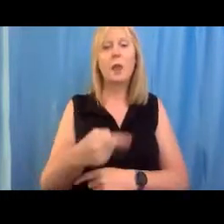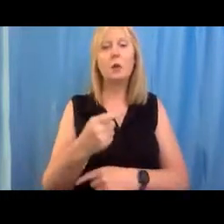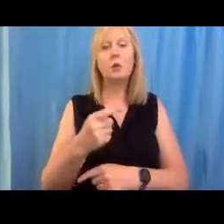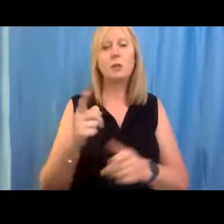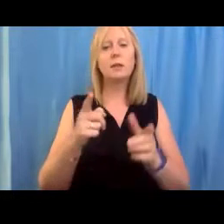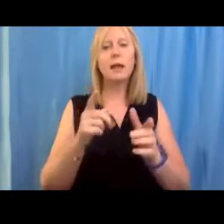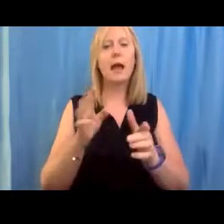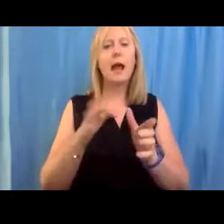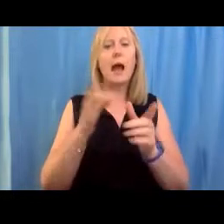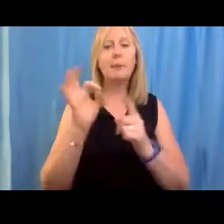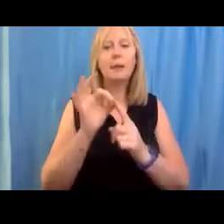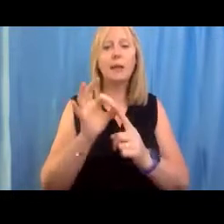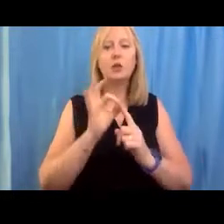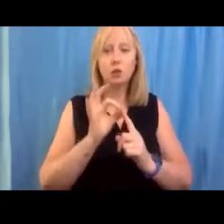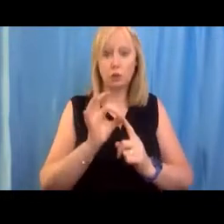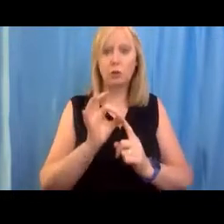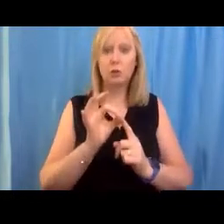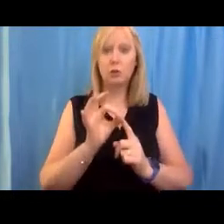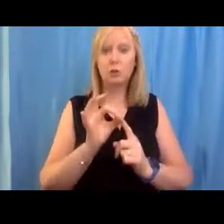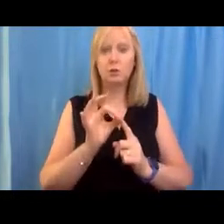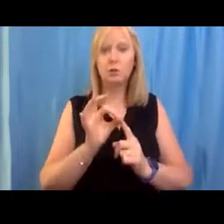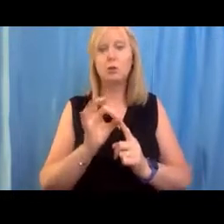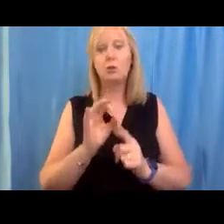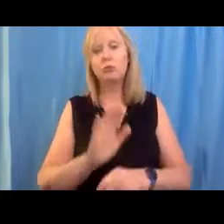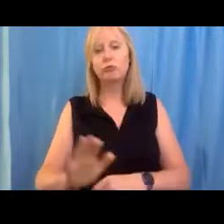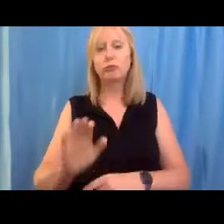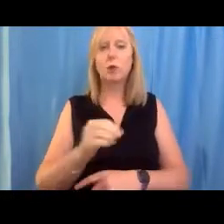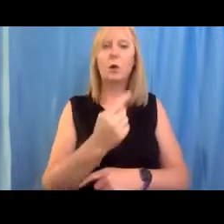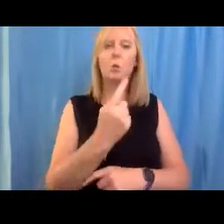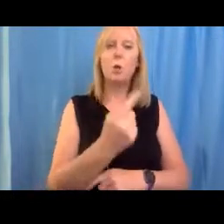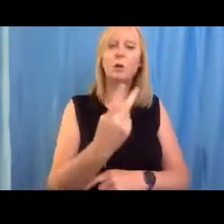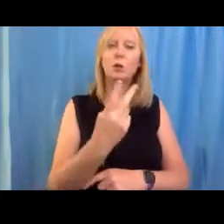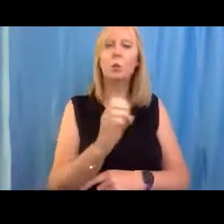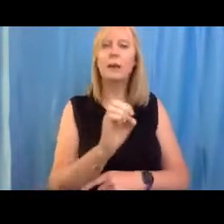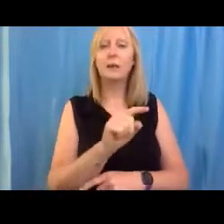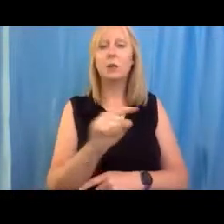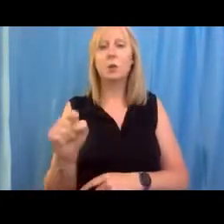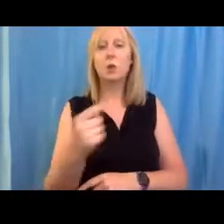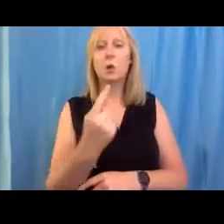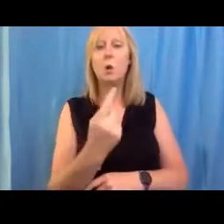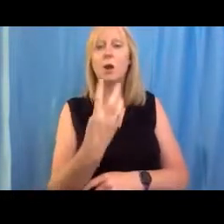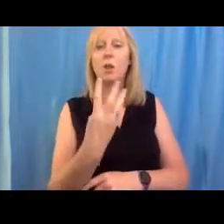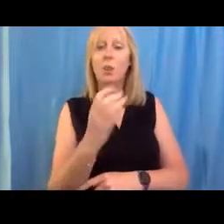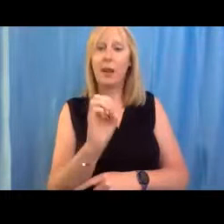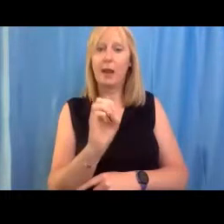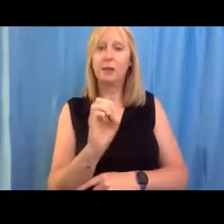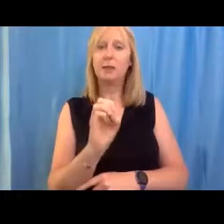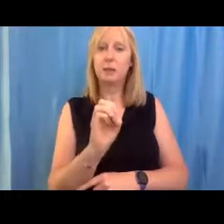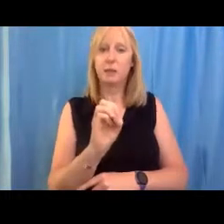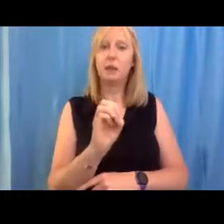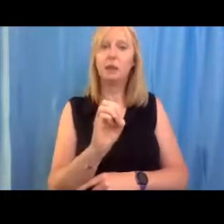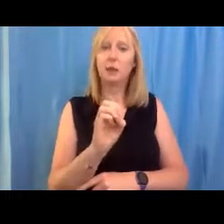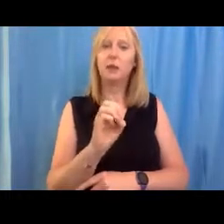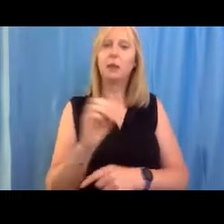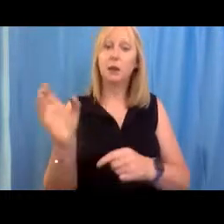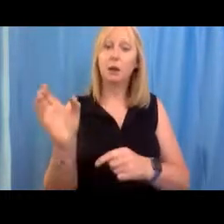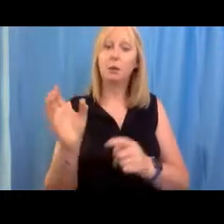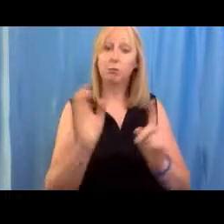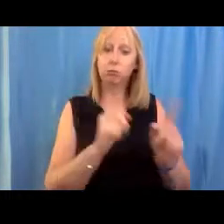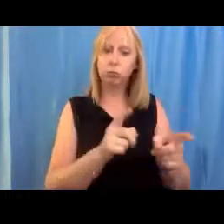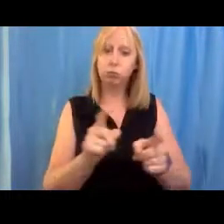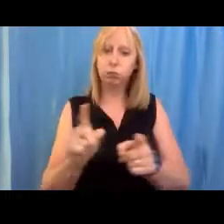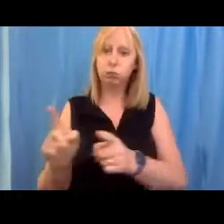we usually make about usually between 120 to 130 appointments in any one year. So that was